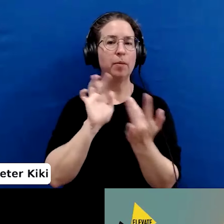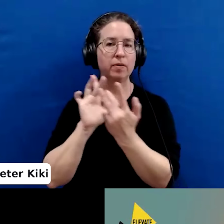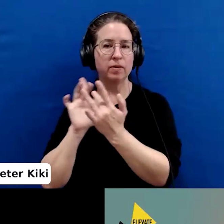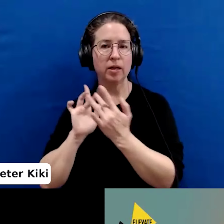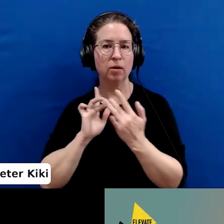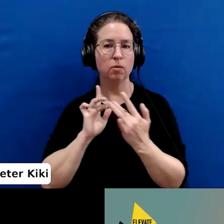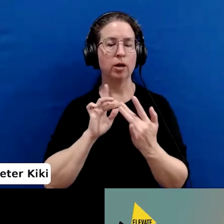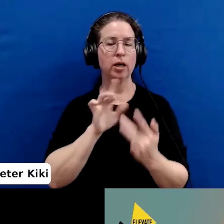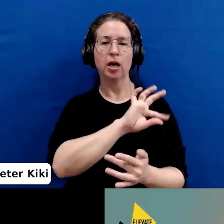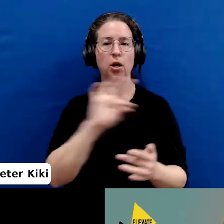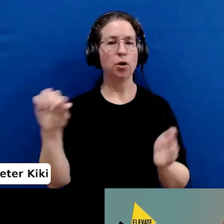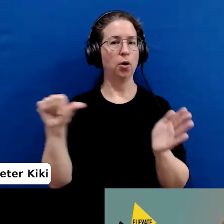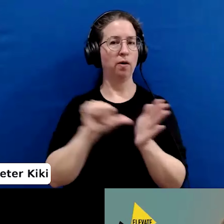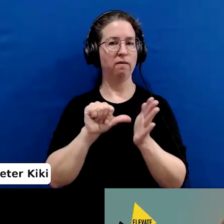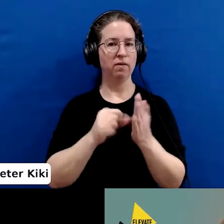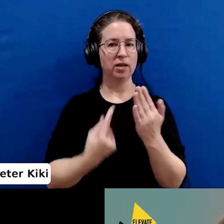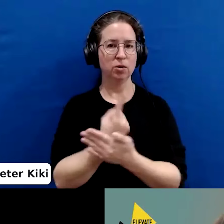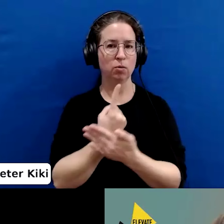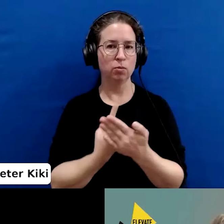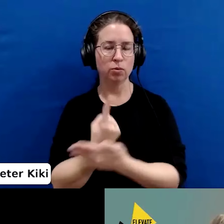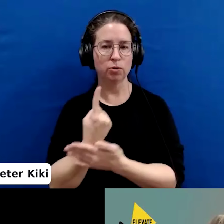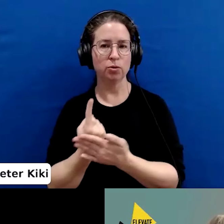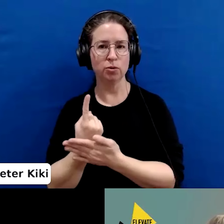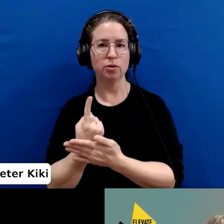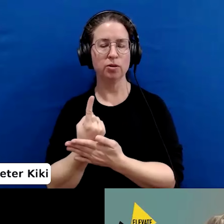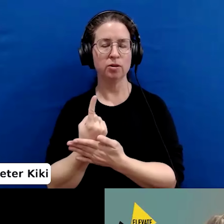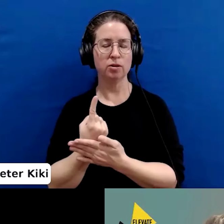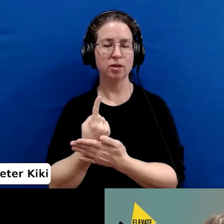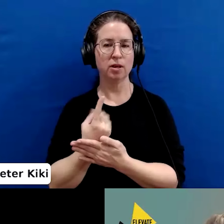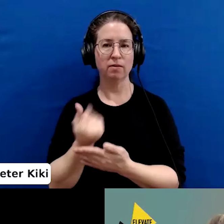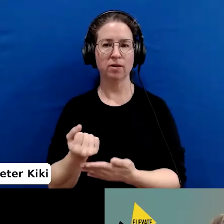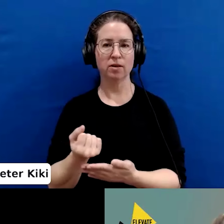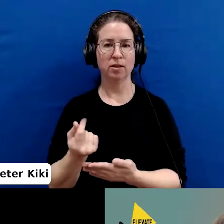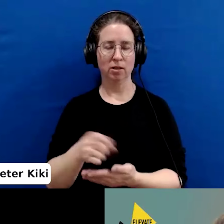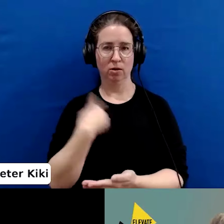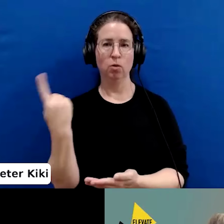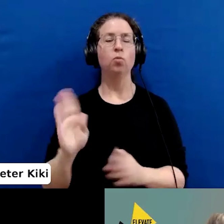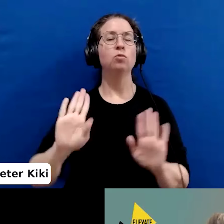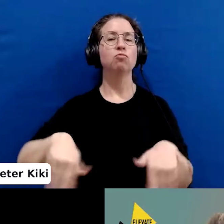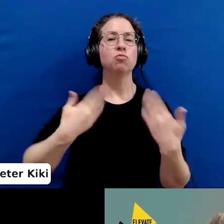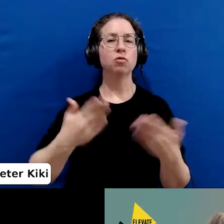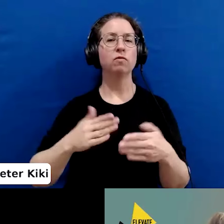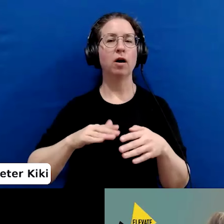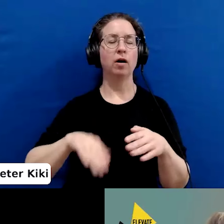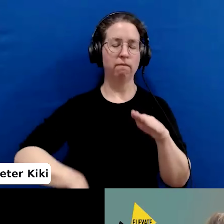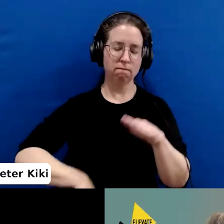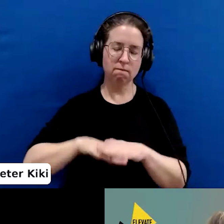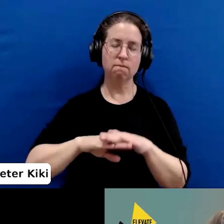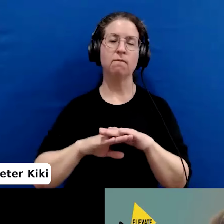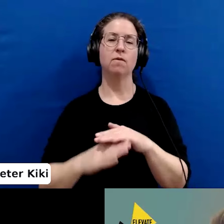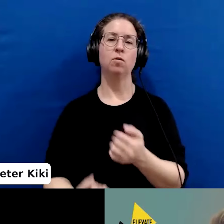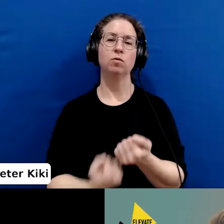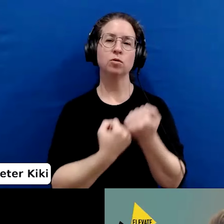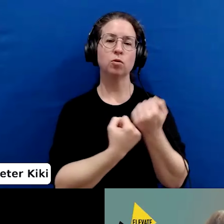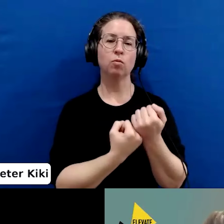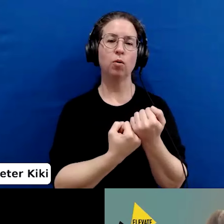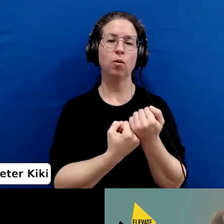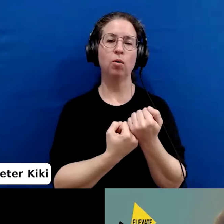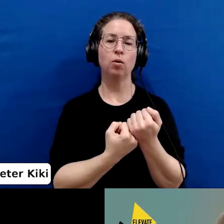scholarship. As we've covered, we obviously provide wraparound supports. So this includes professional development, skill